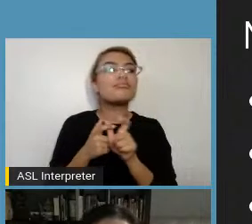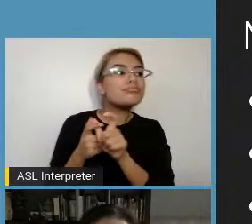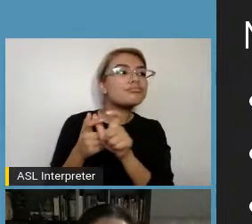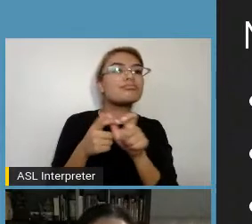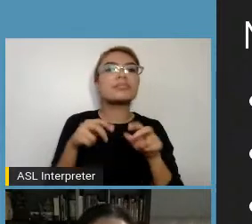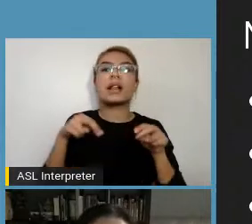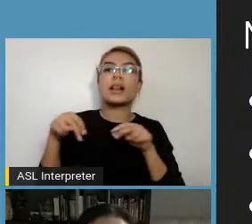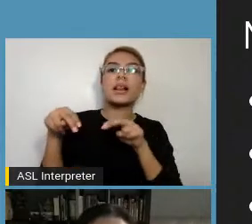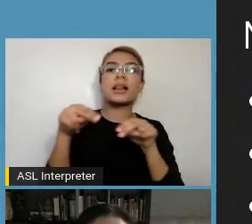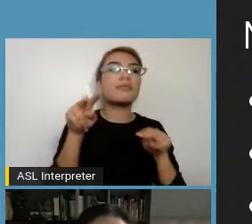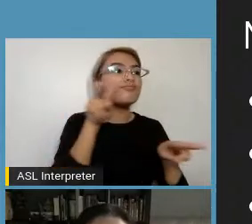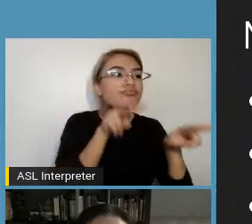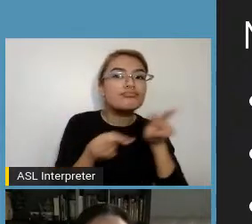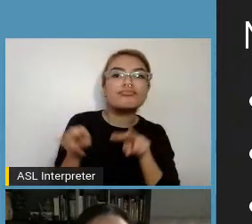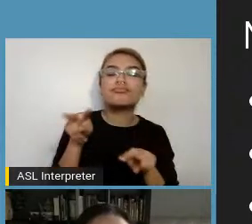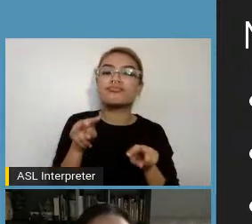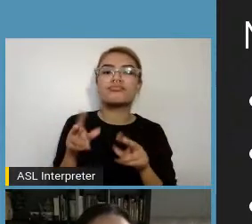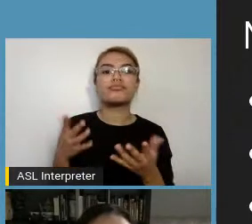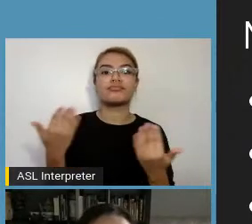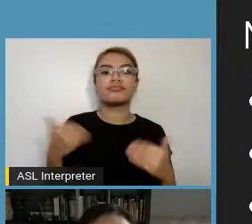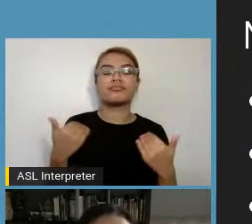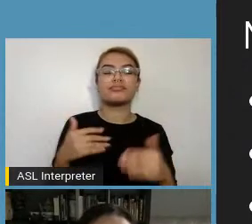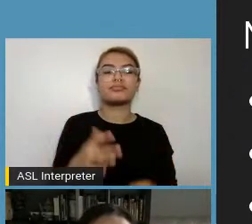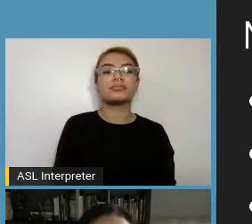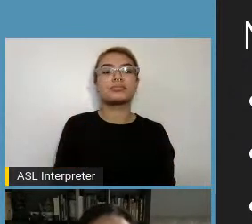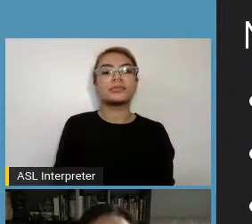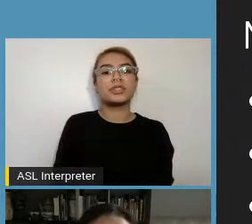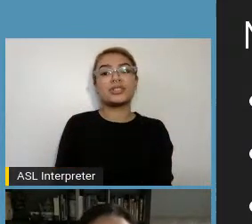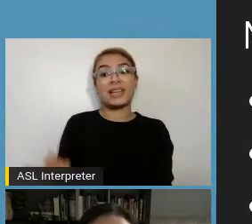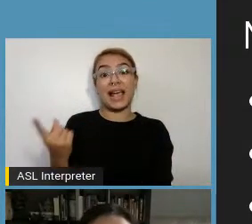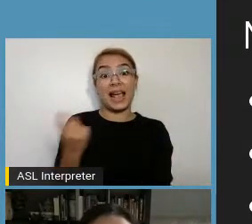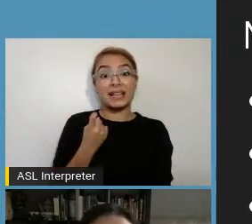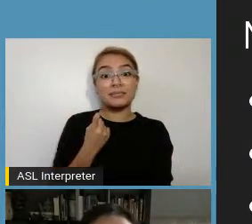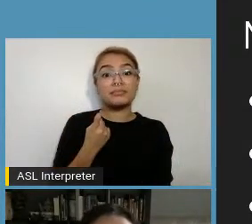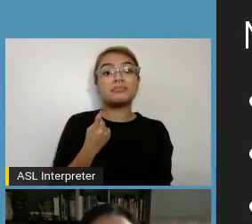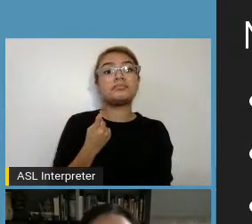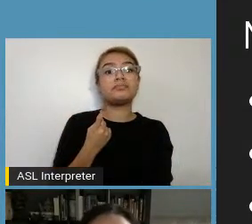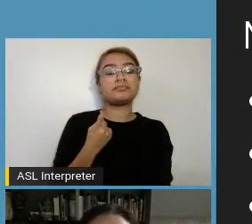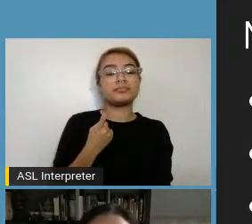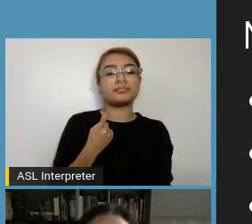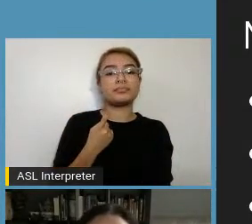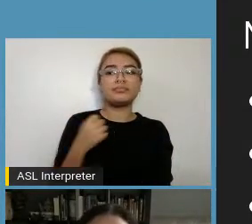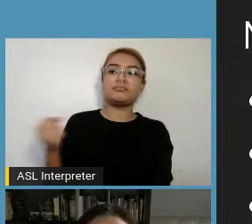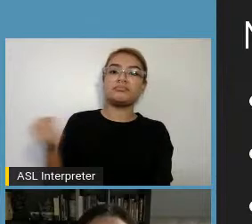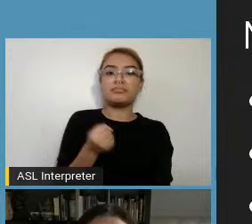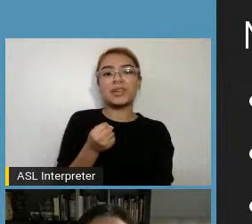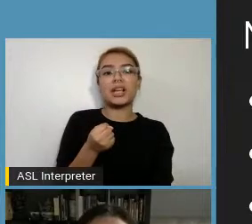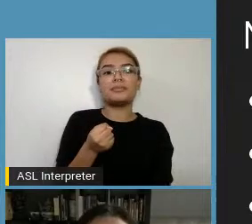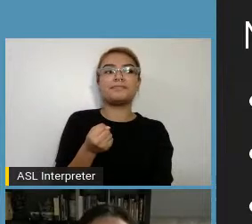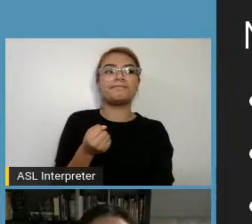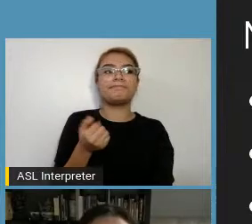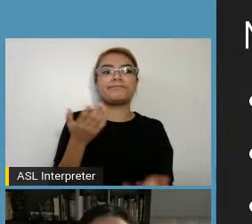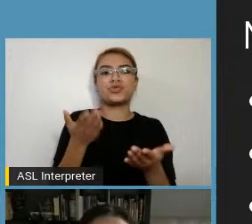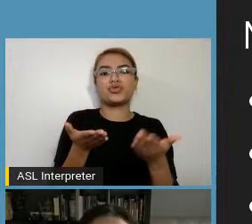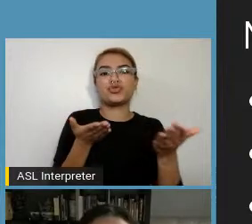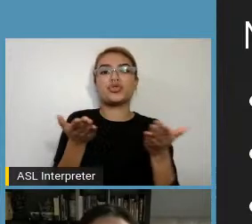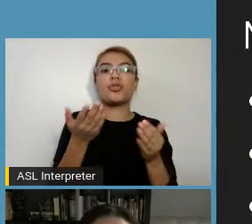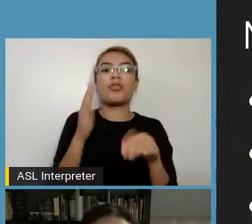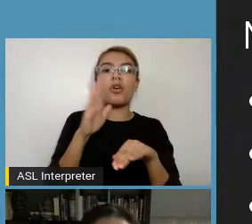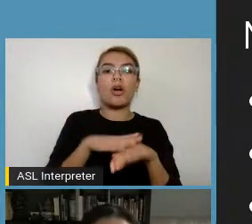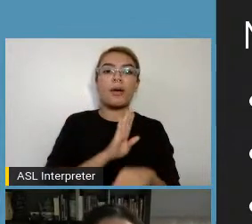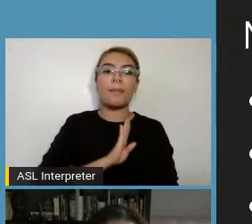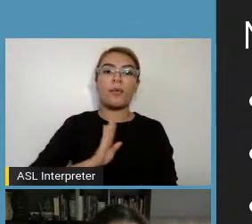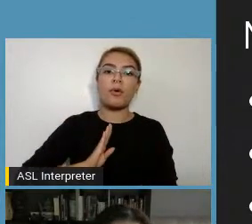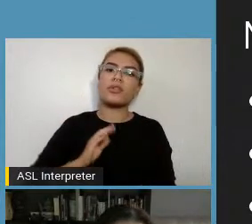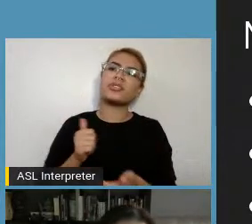doing all these other great things. And so they asked me to come and serve on the board and help the museum get some digital media